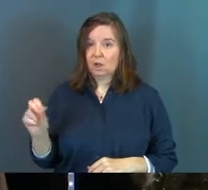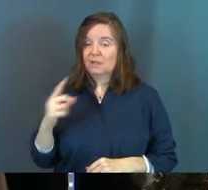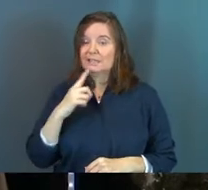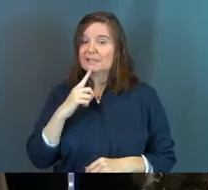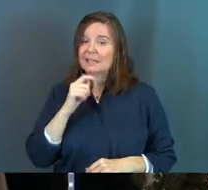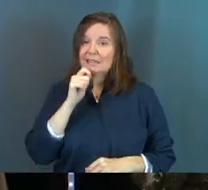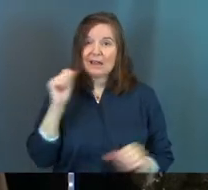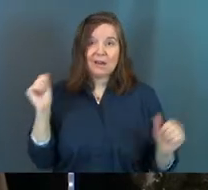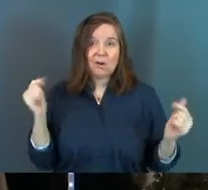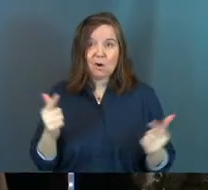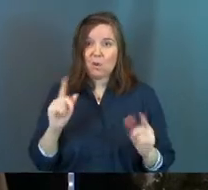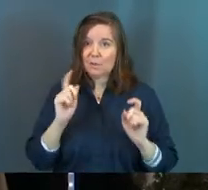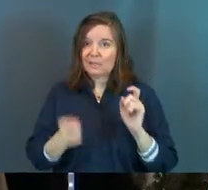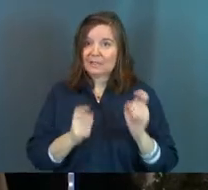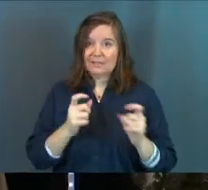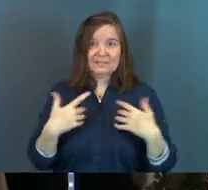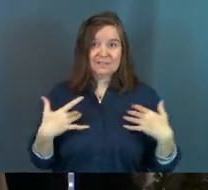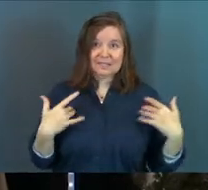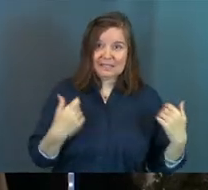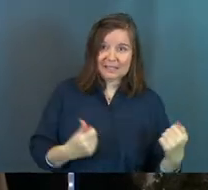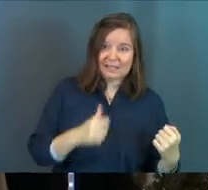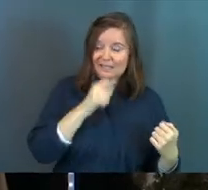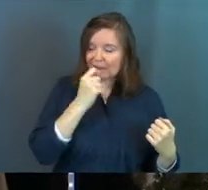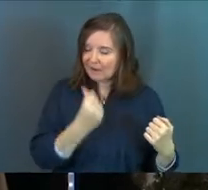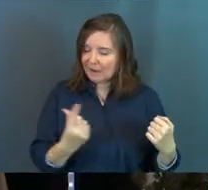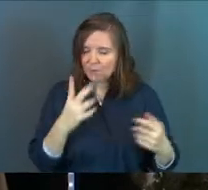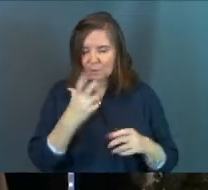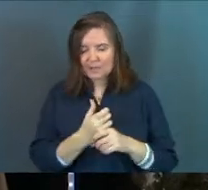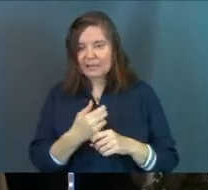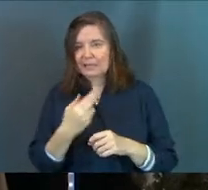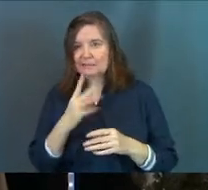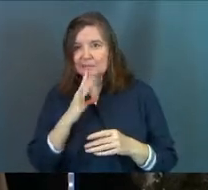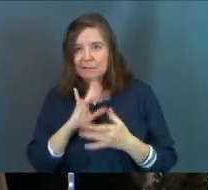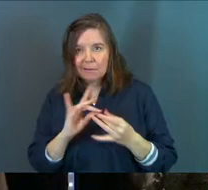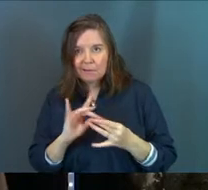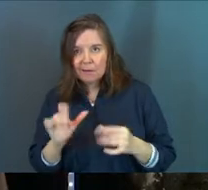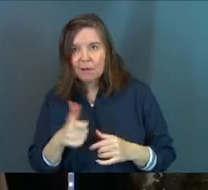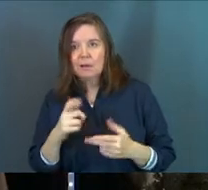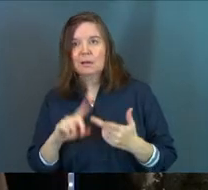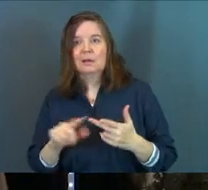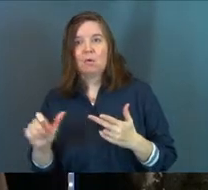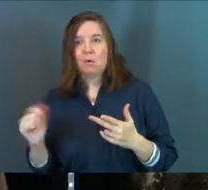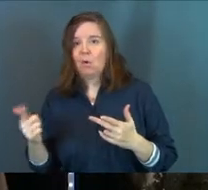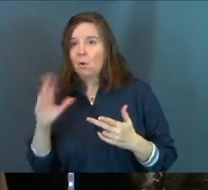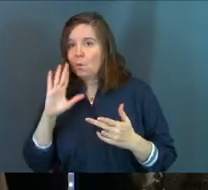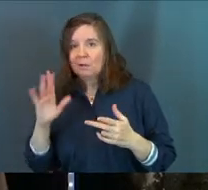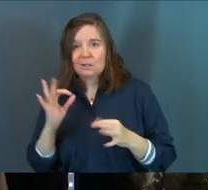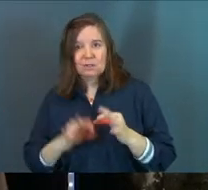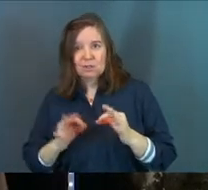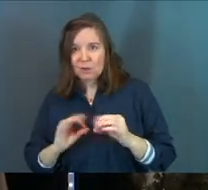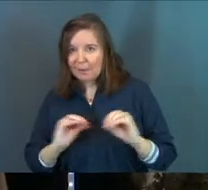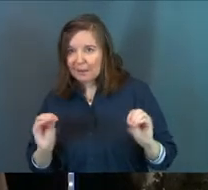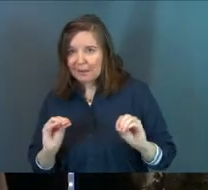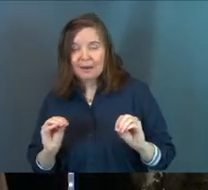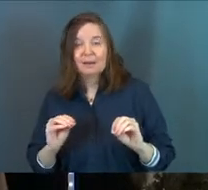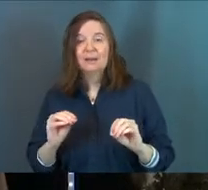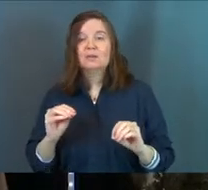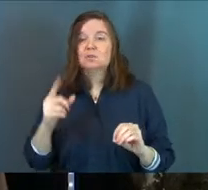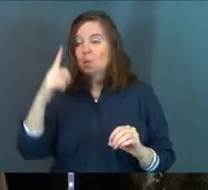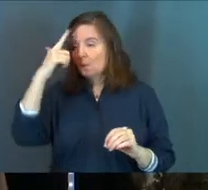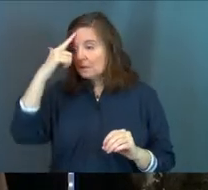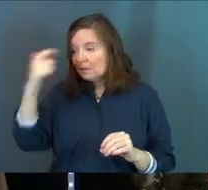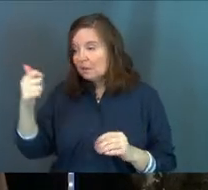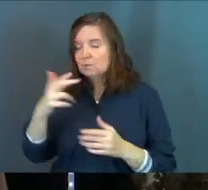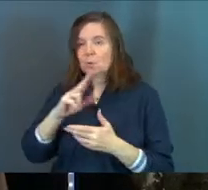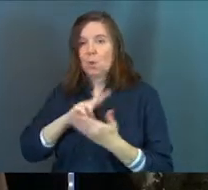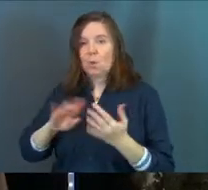says, not all will get gifts of healing, not all will speak in tongues, not all will interpret. So it's up to the Holy